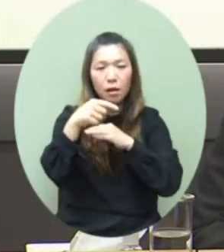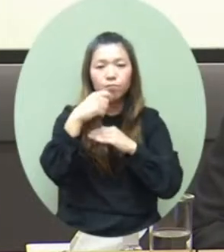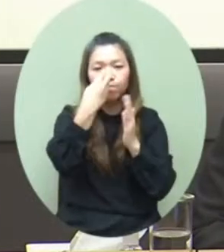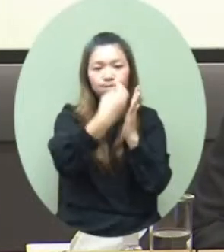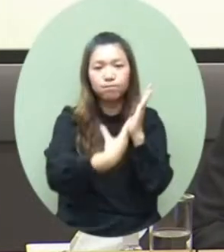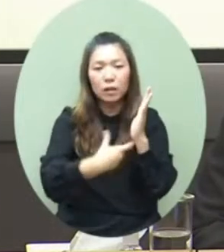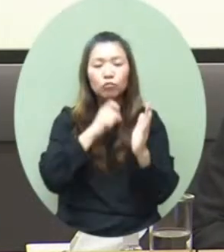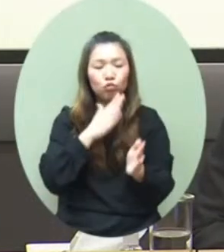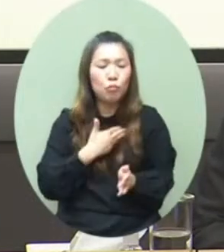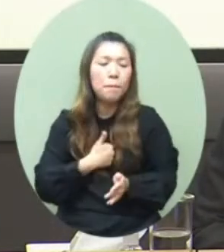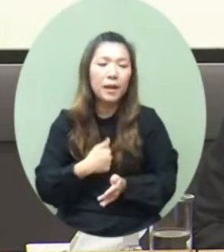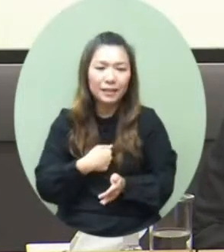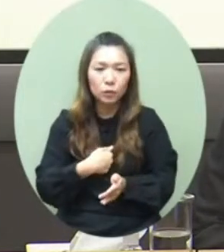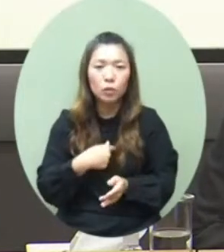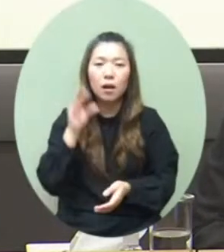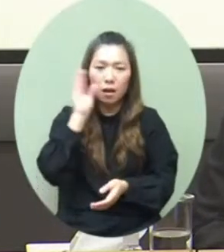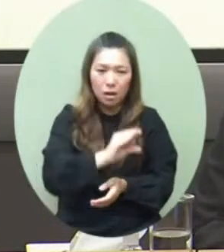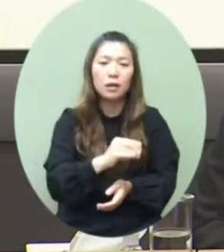is because